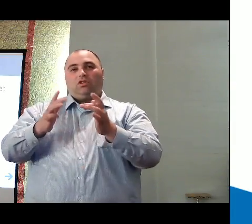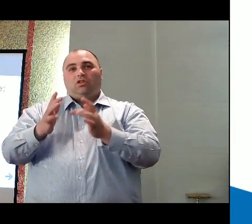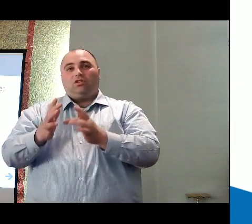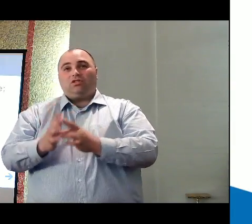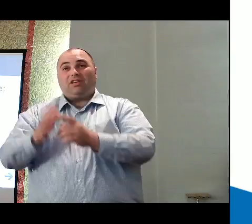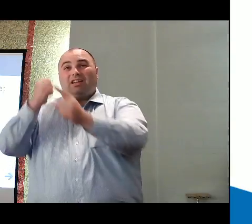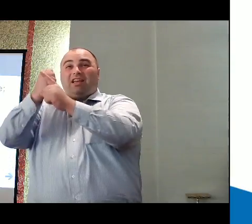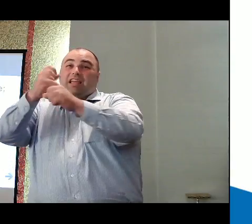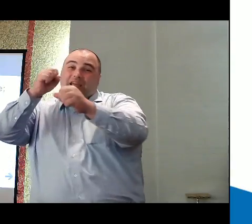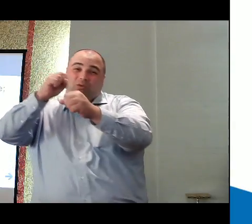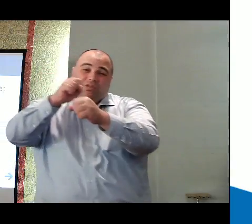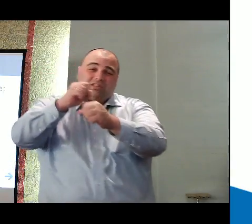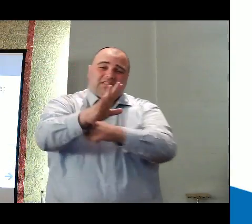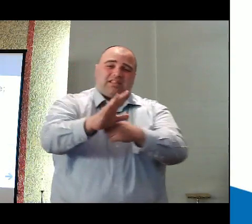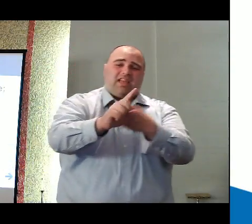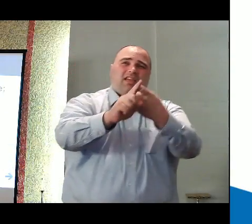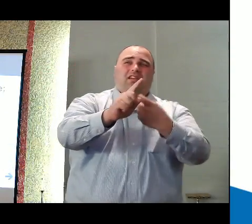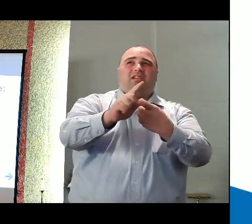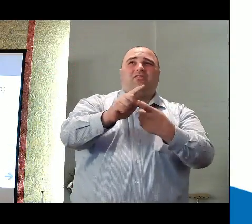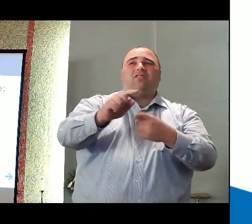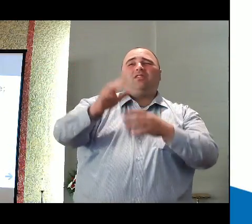You left Your